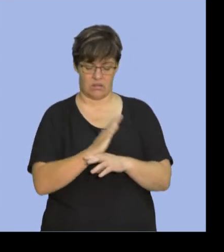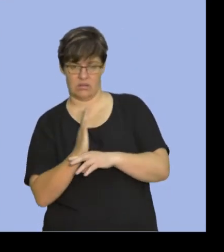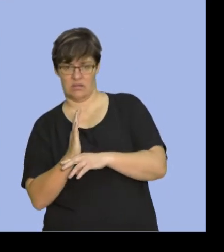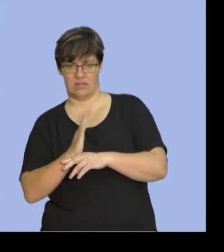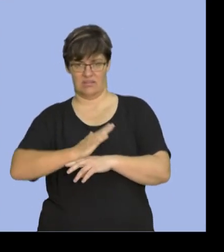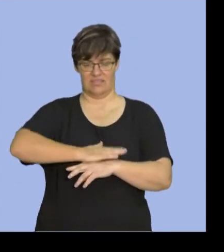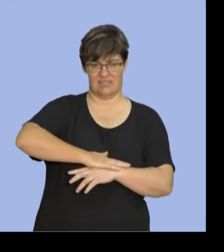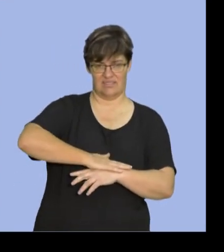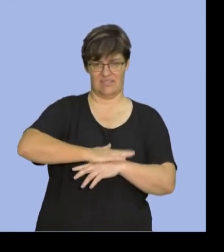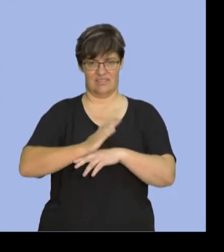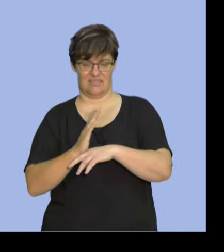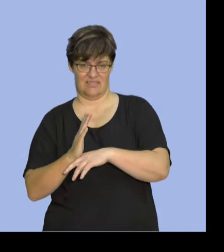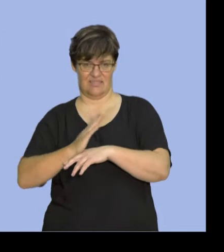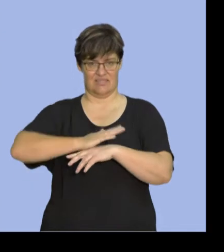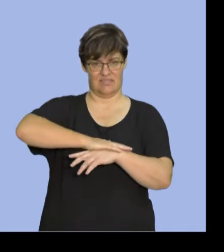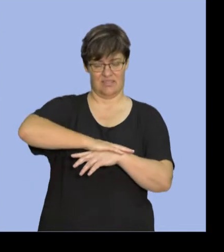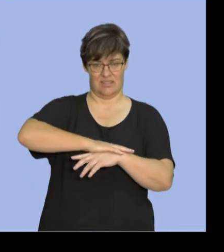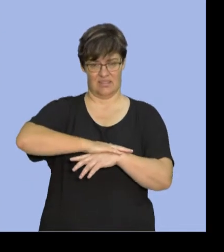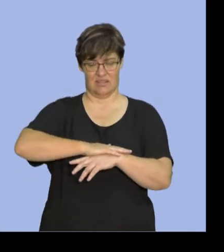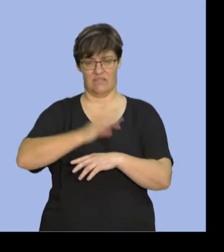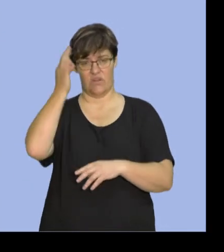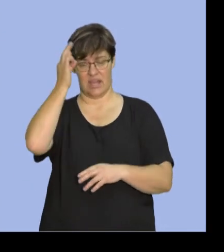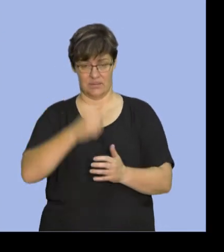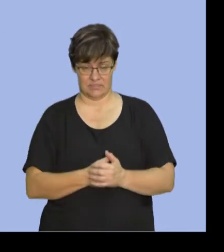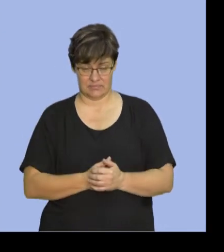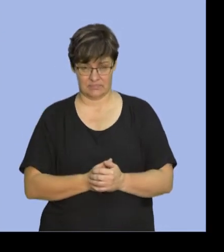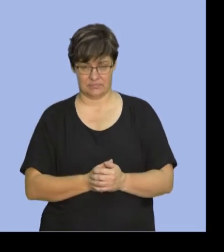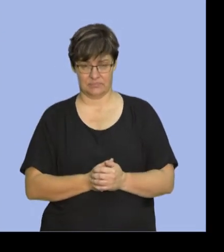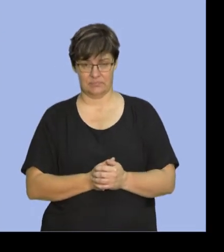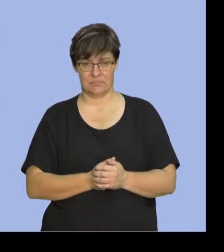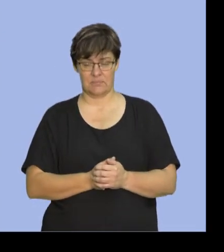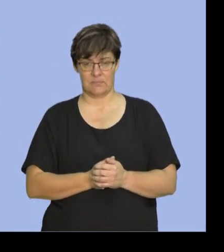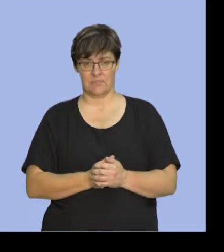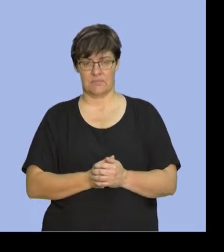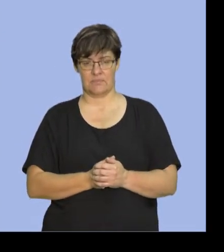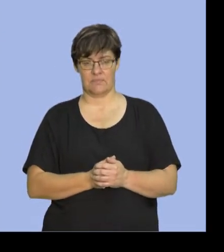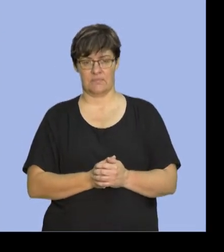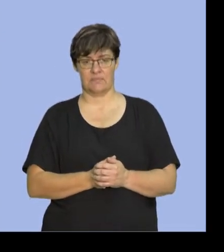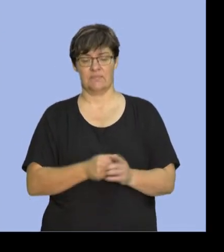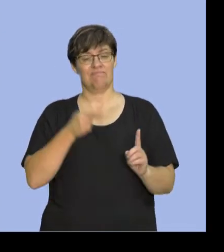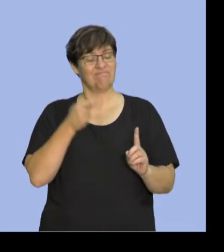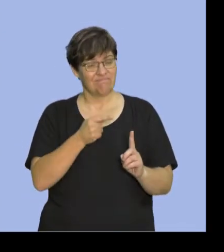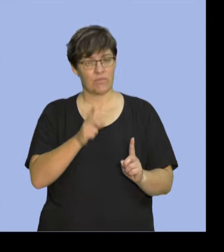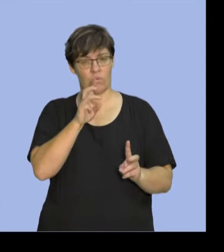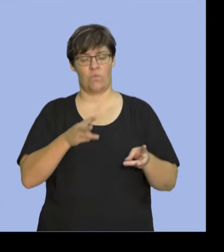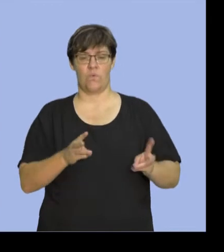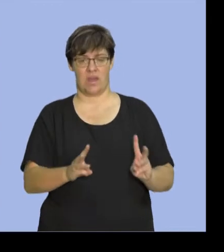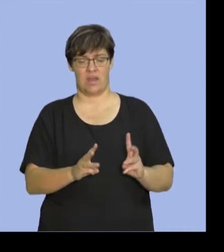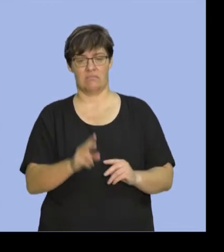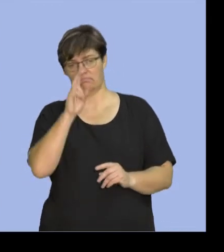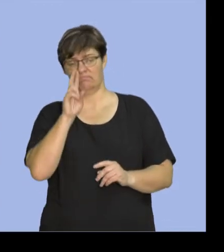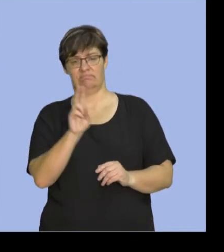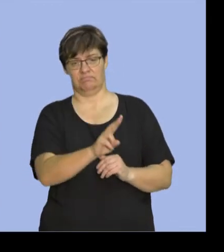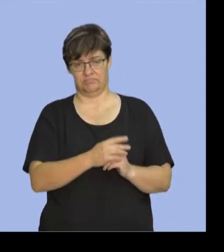upright or to lie flat. And this is one mechanism that we see